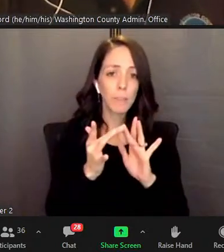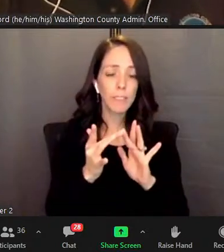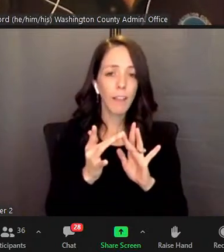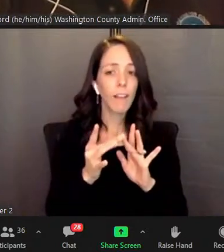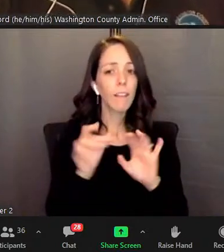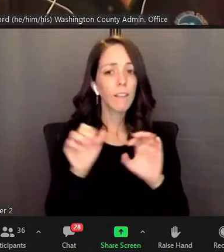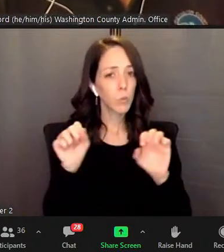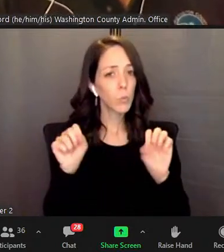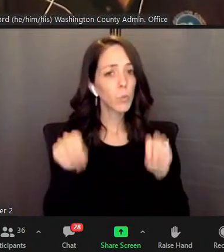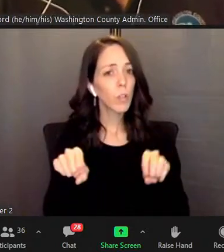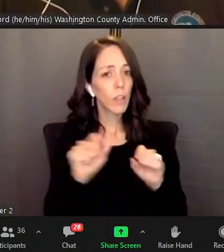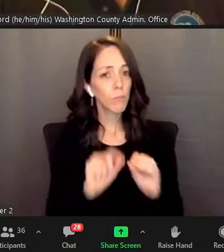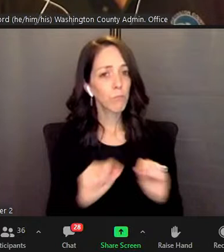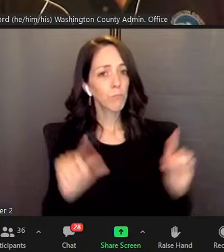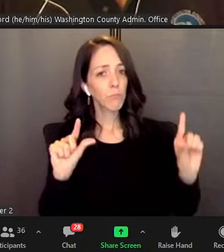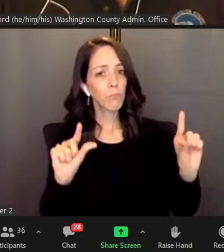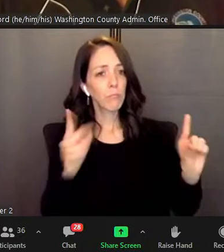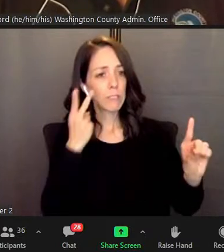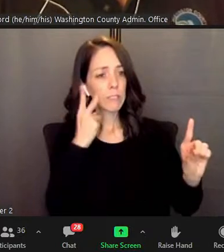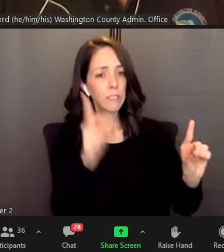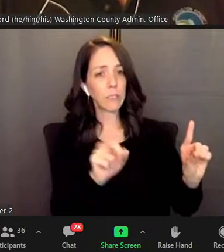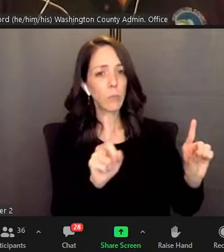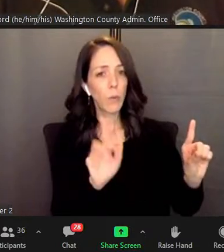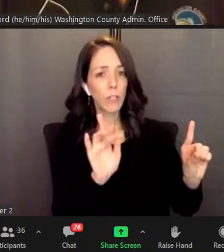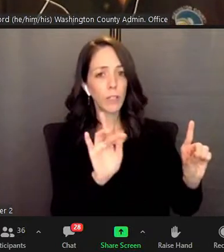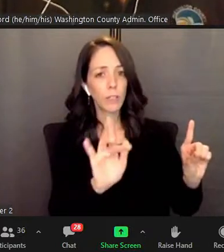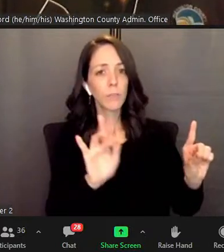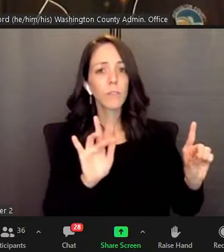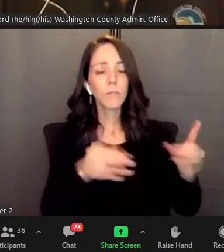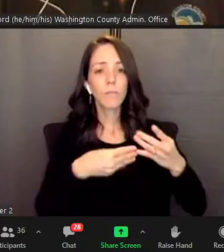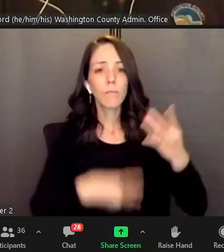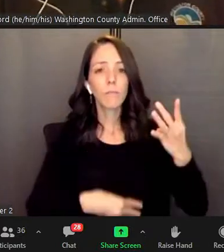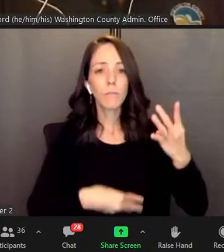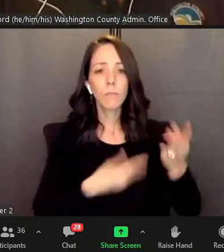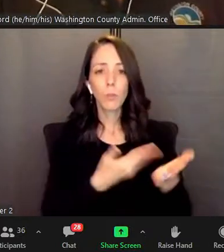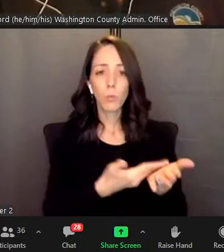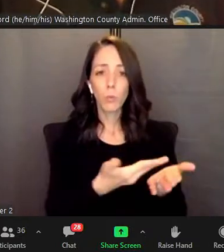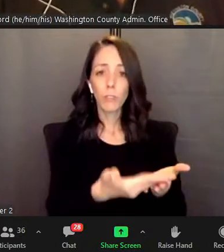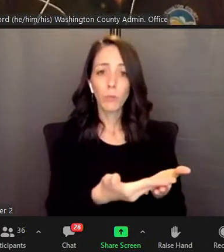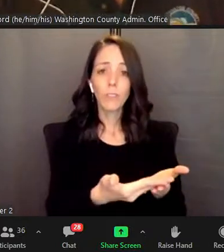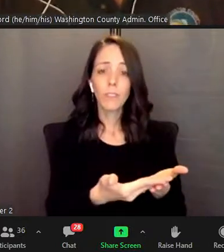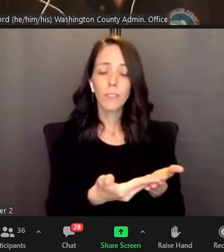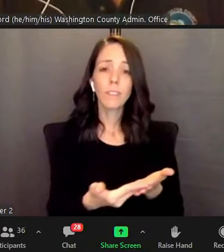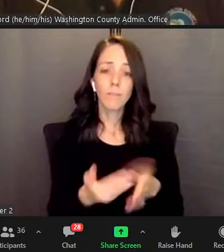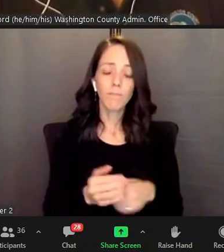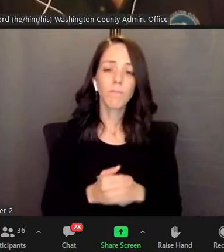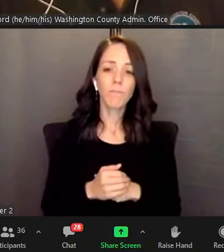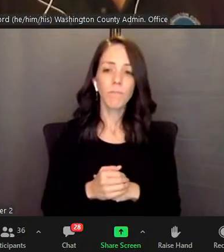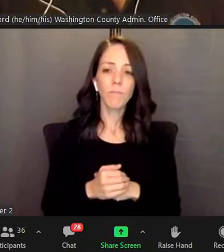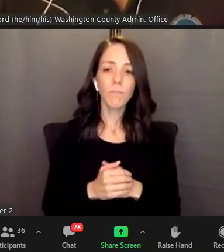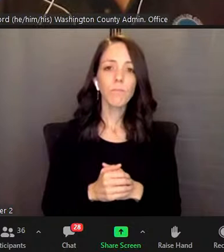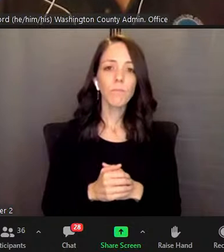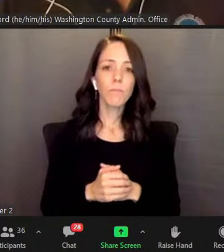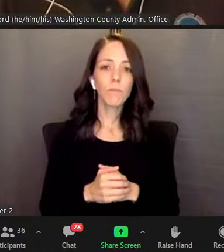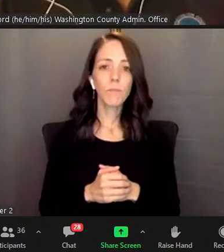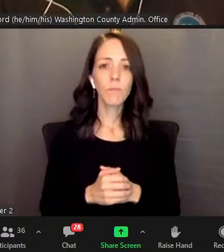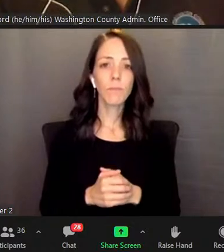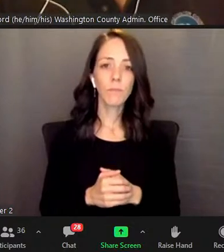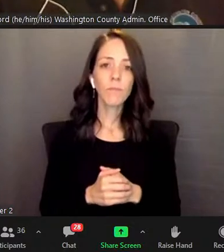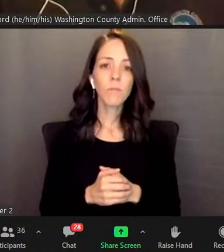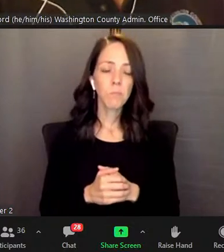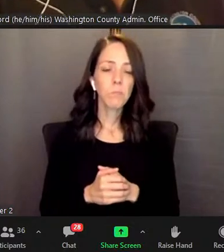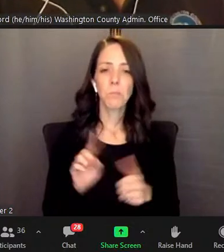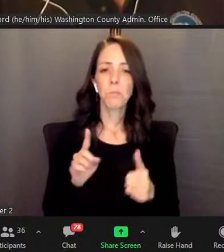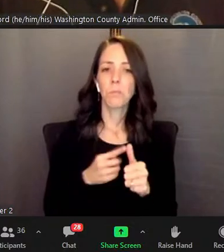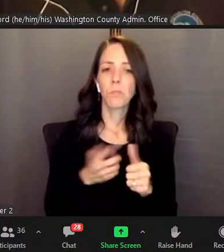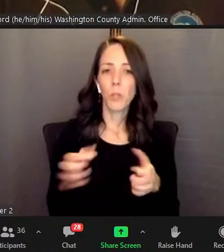co.washington.or.us, or Community Action of Washington County. So just by way of background, I wanted to tee that